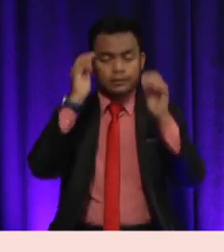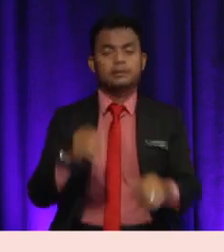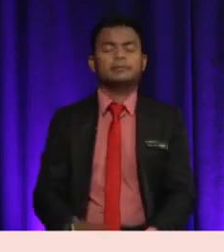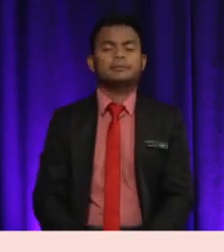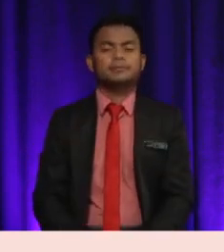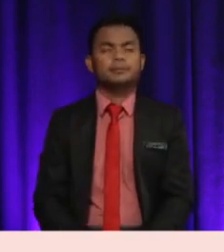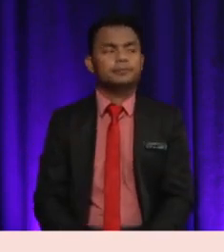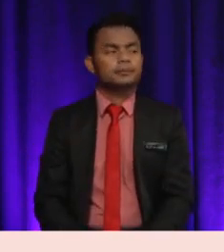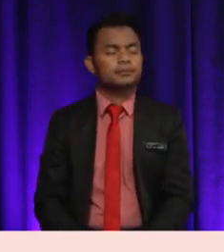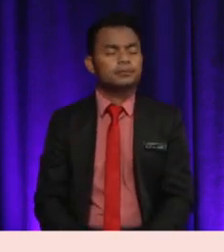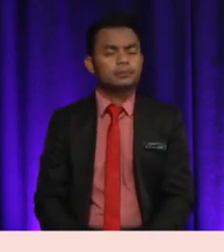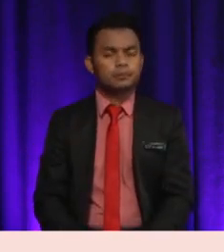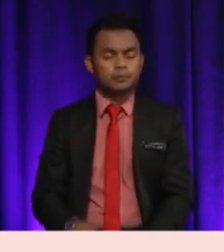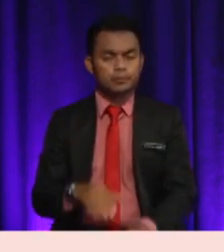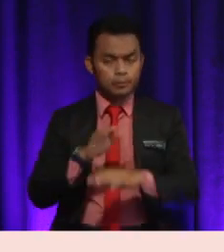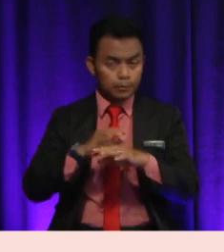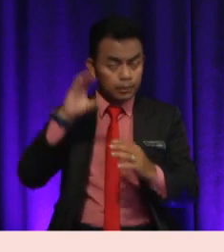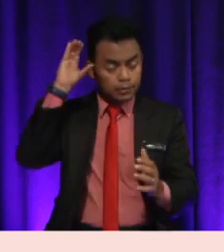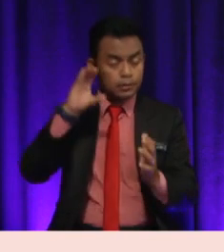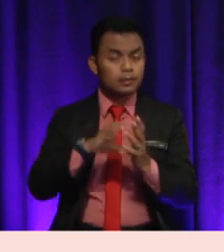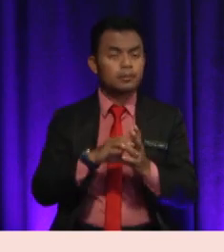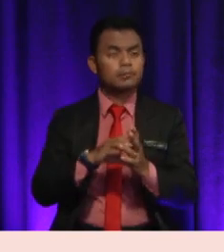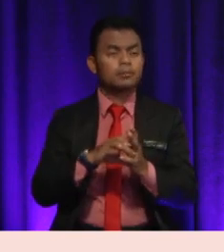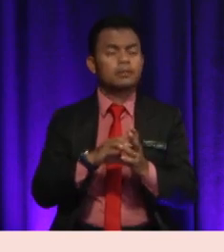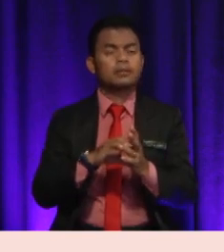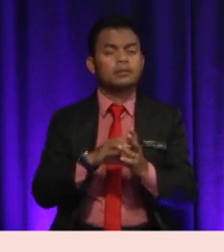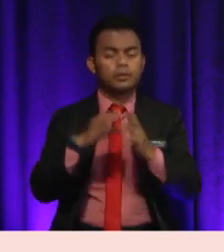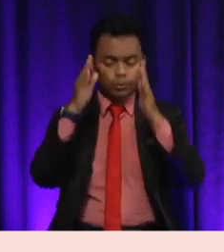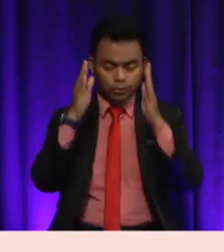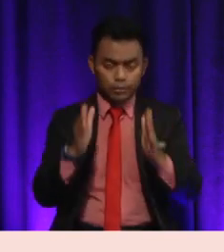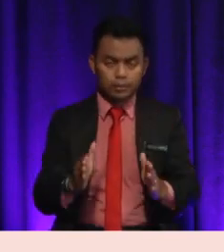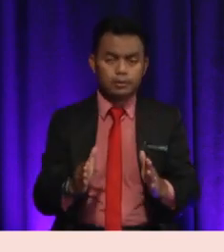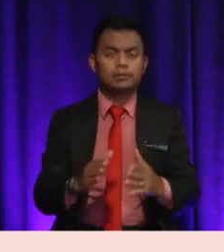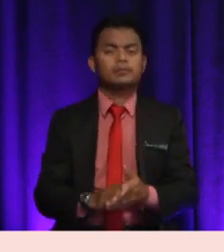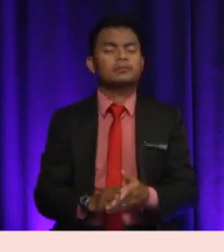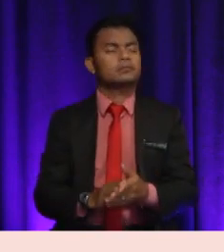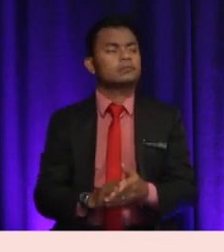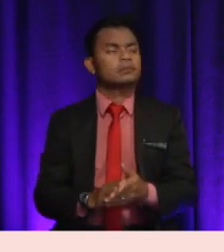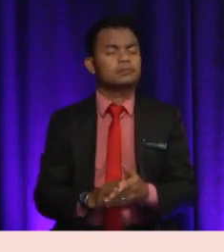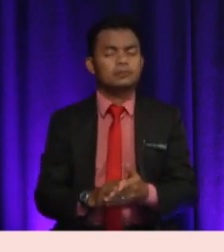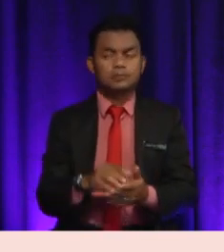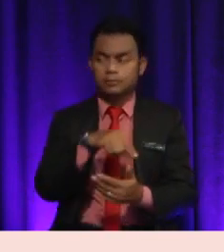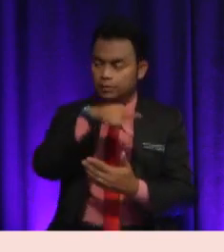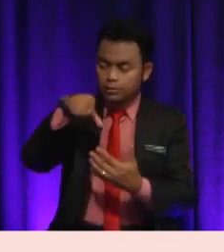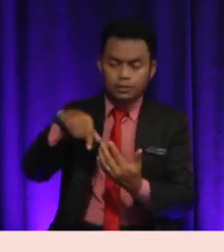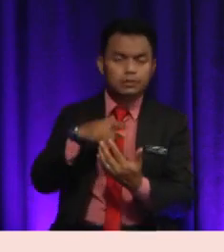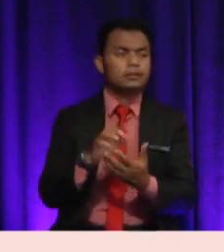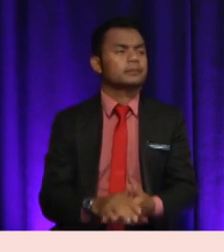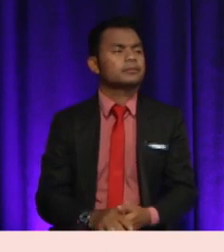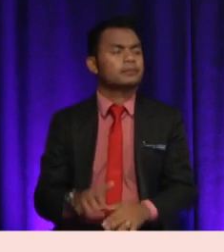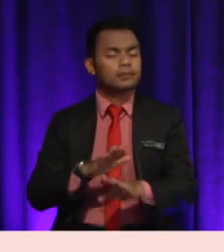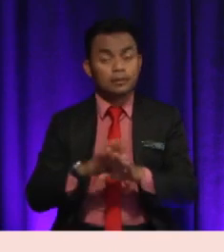pictures of the people around her and also her beloved pet dog. However, she never had a proper camera of her